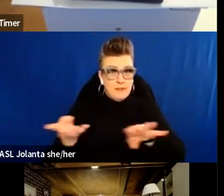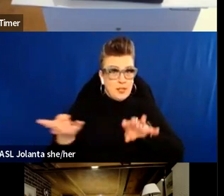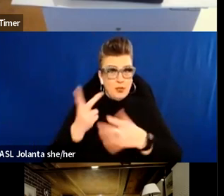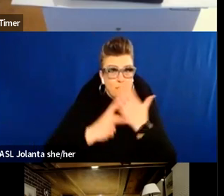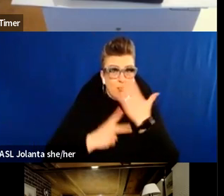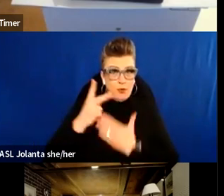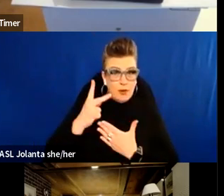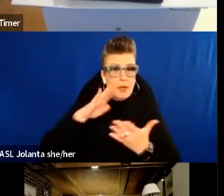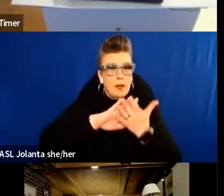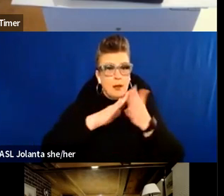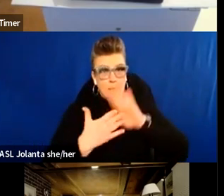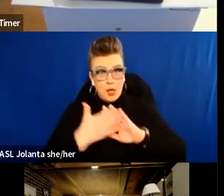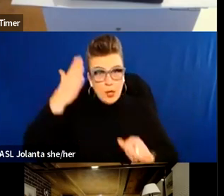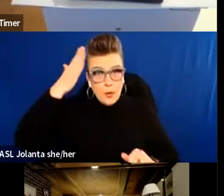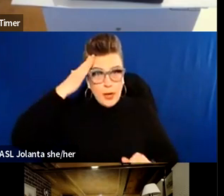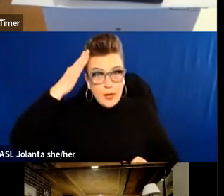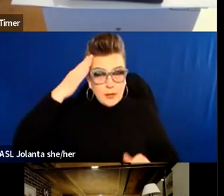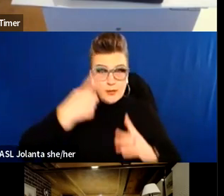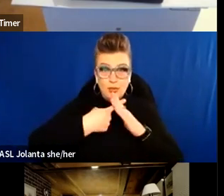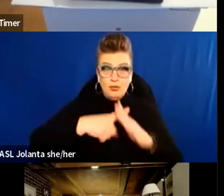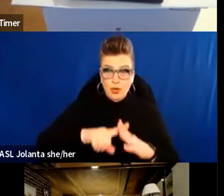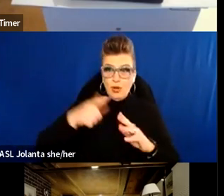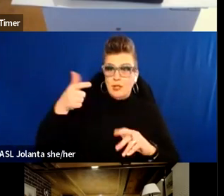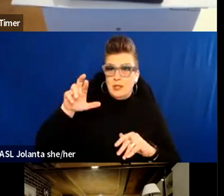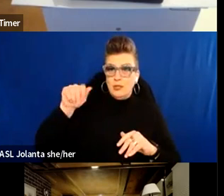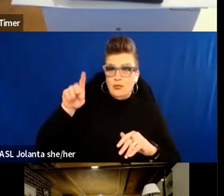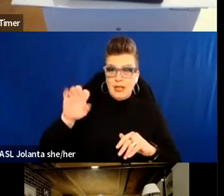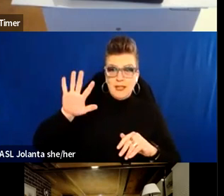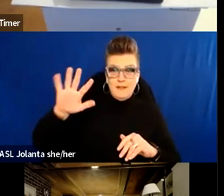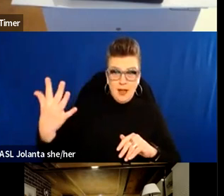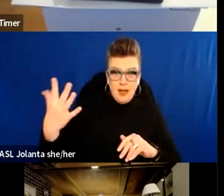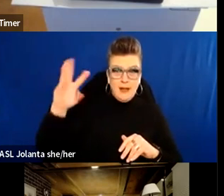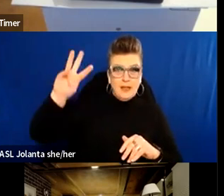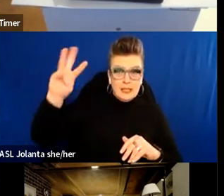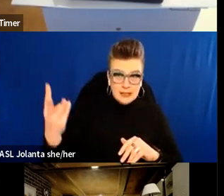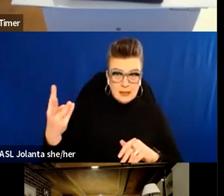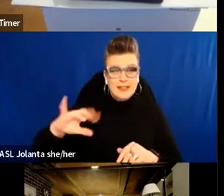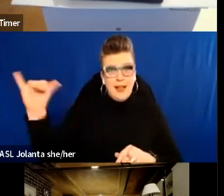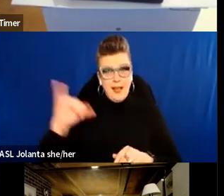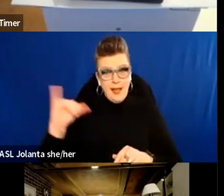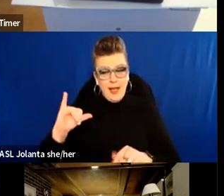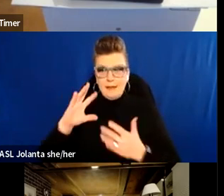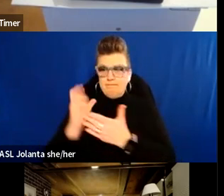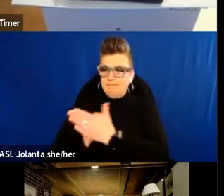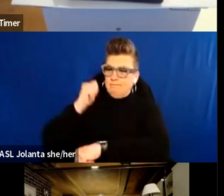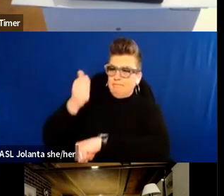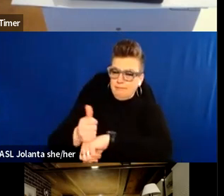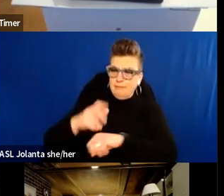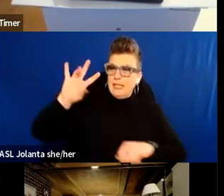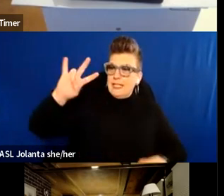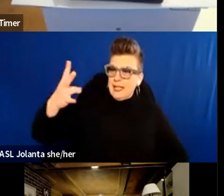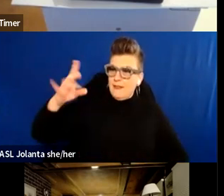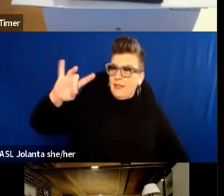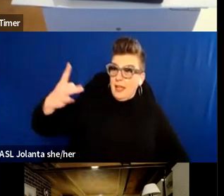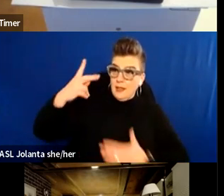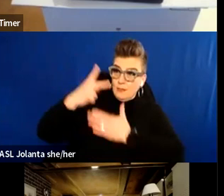awareness starting in fifth and sixth grade it's about having seventh grade and eighth grade programs it's about having hands-on